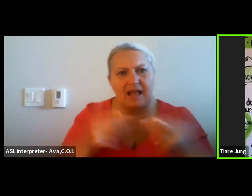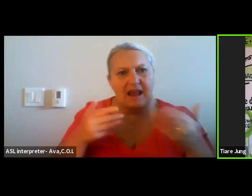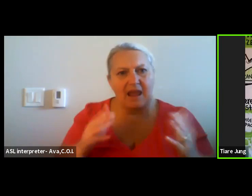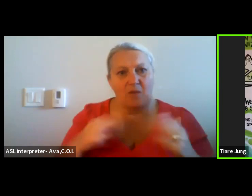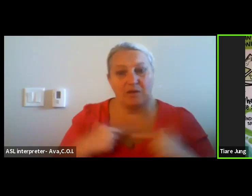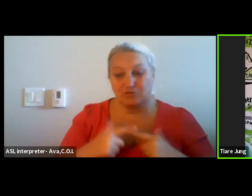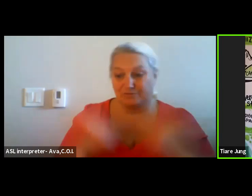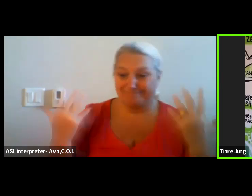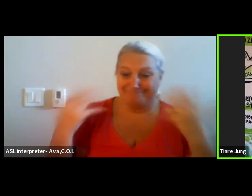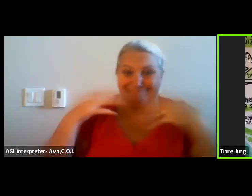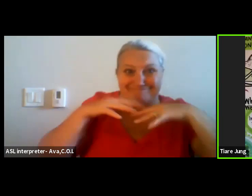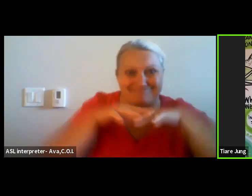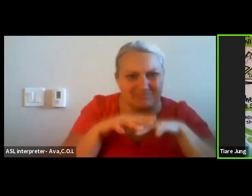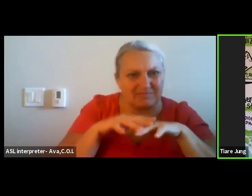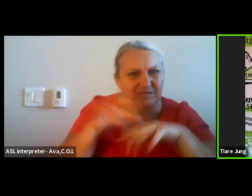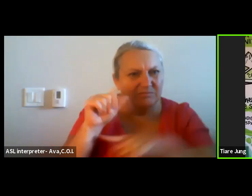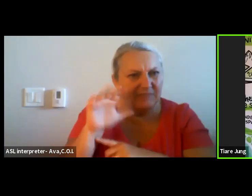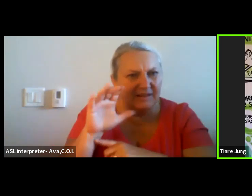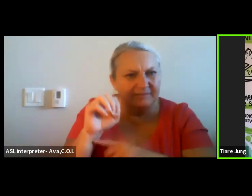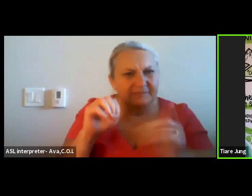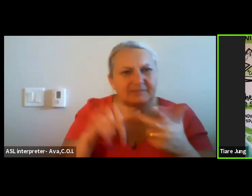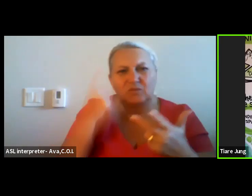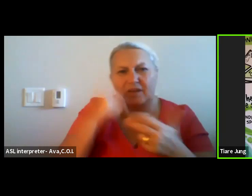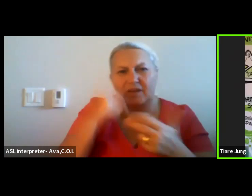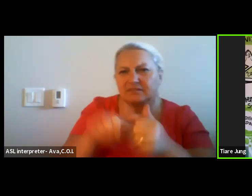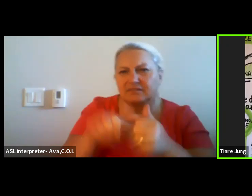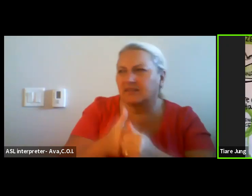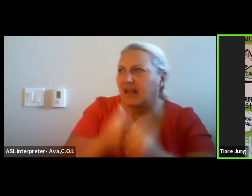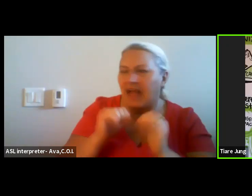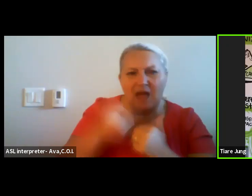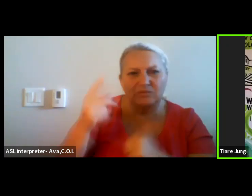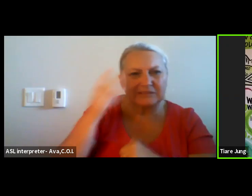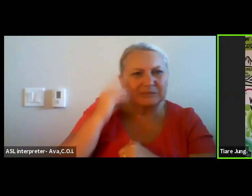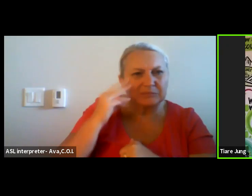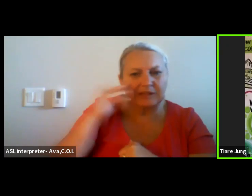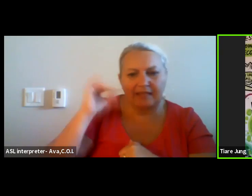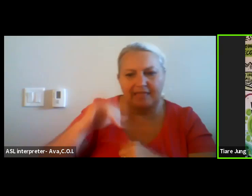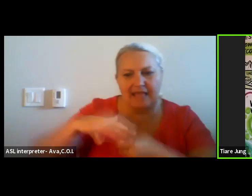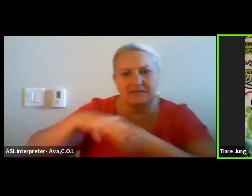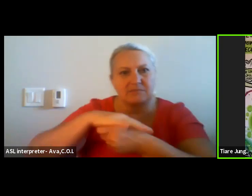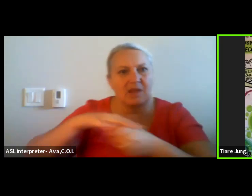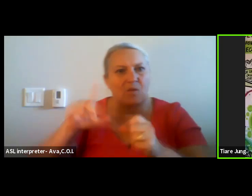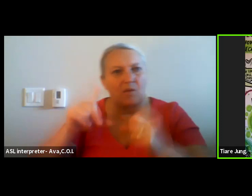I've got the two prompts, how have you experienced irreconcilable space in a bold